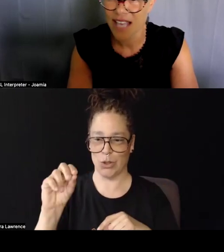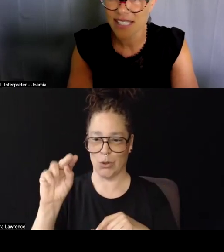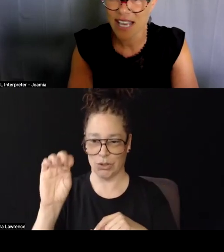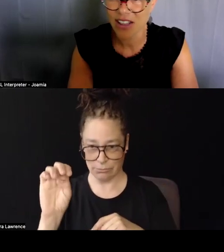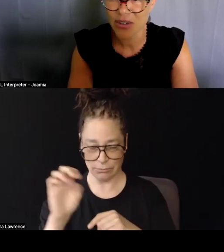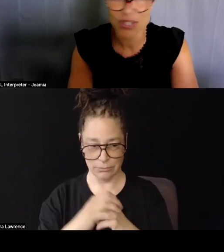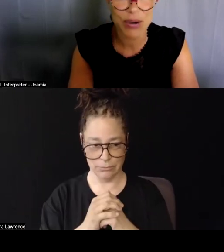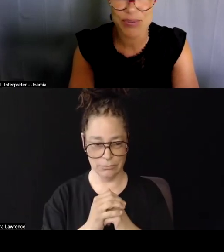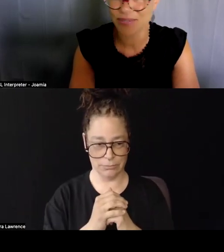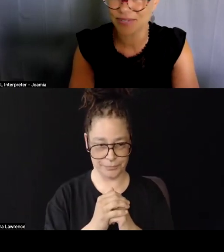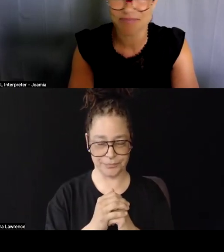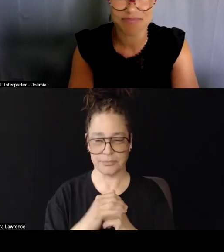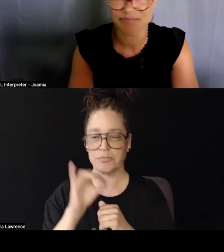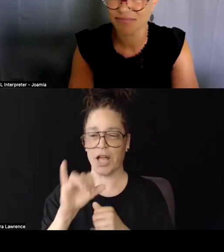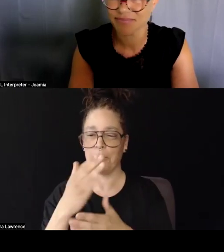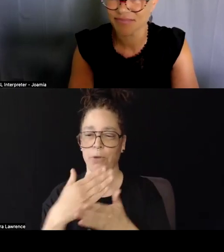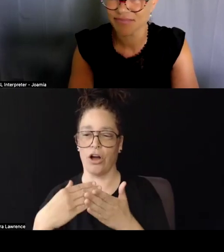it says yellow zone.